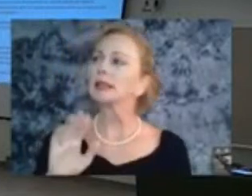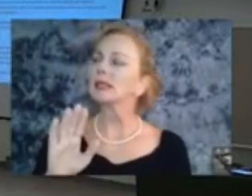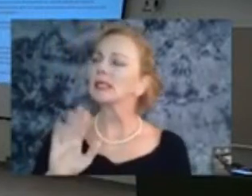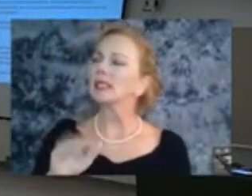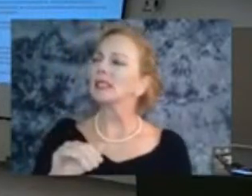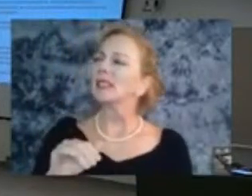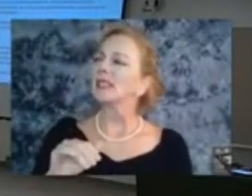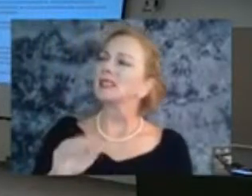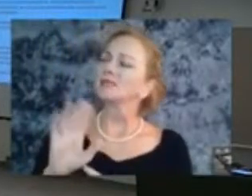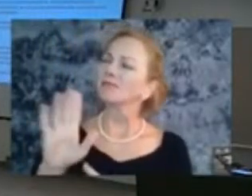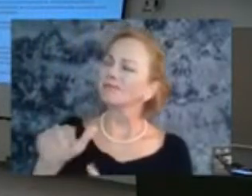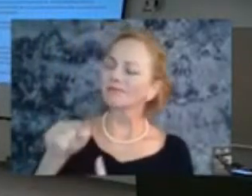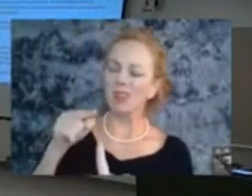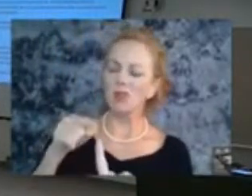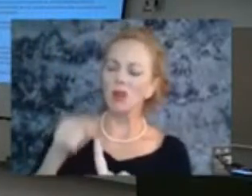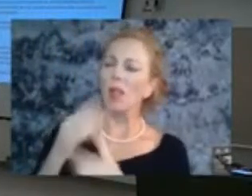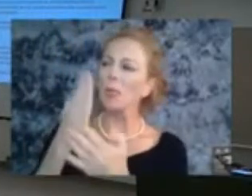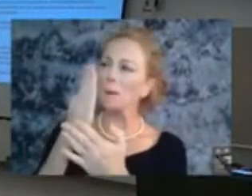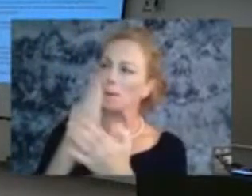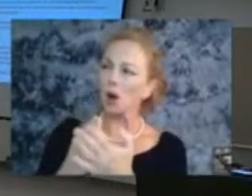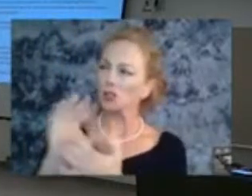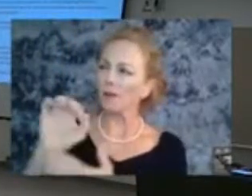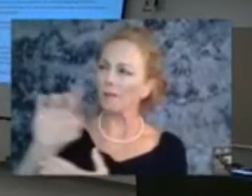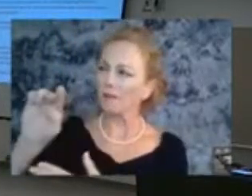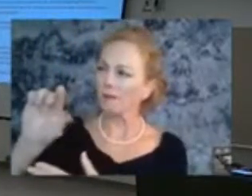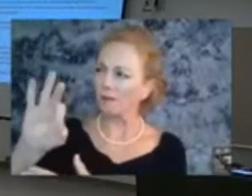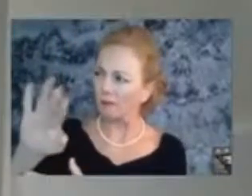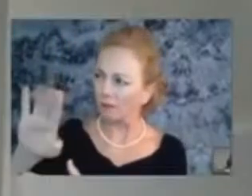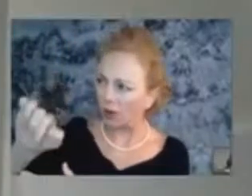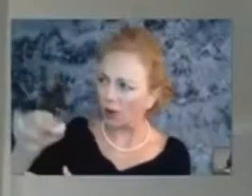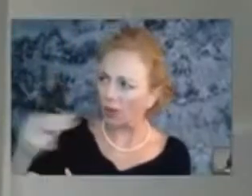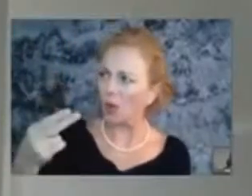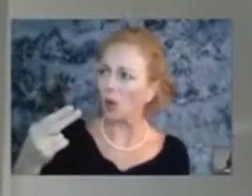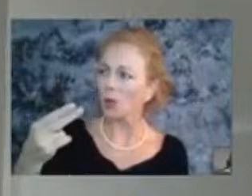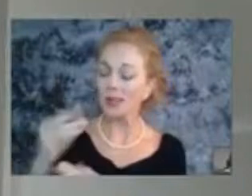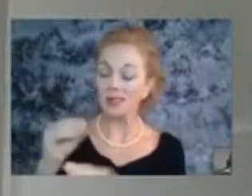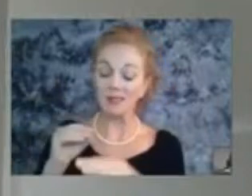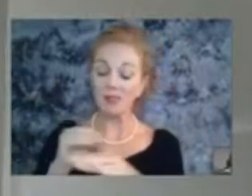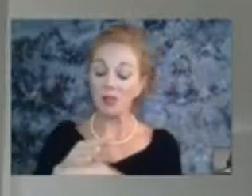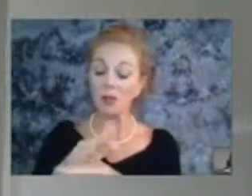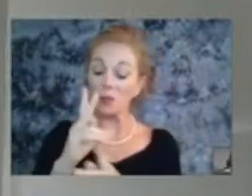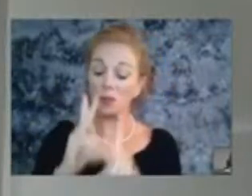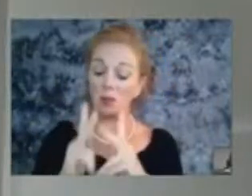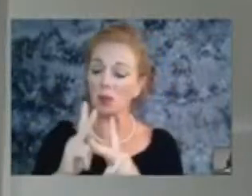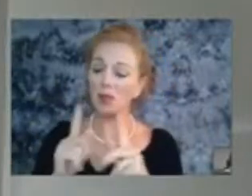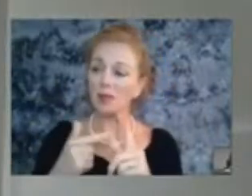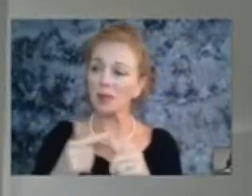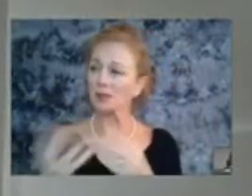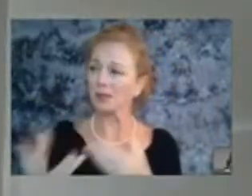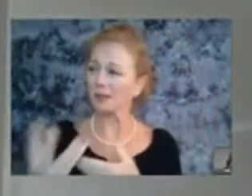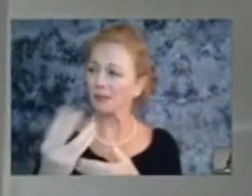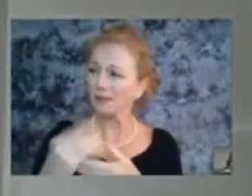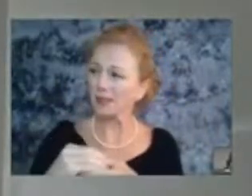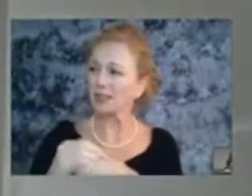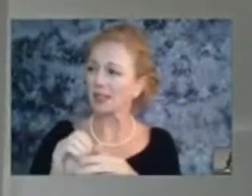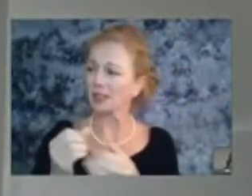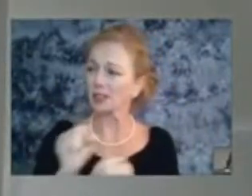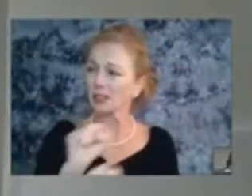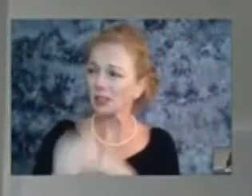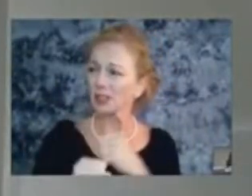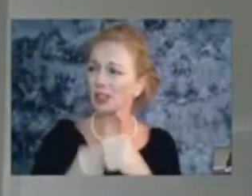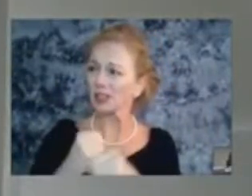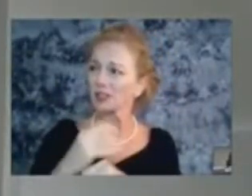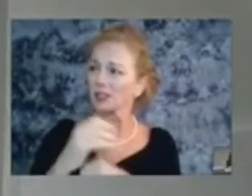impact those who are affected, their years of service and like vested in the state system, or does that also allow them protection